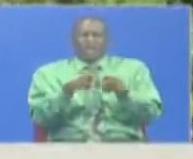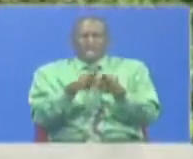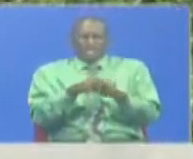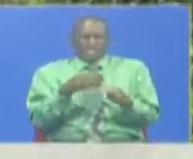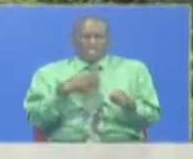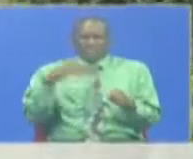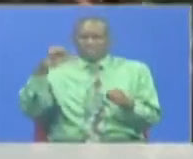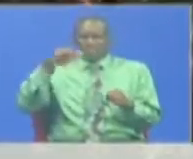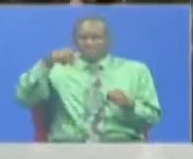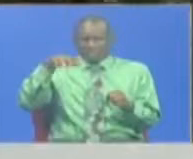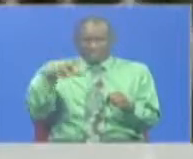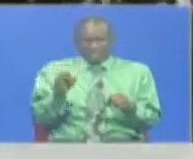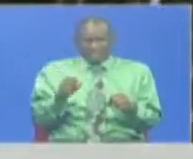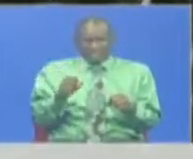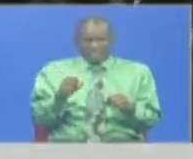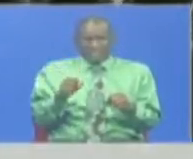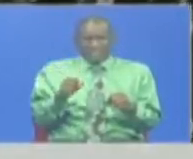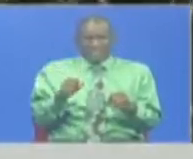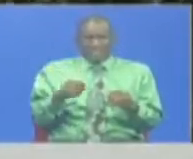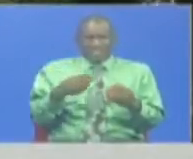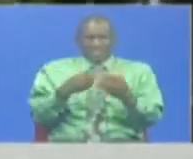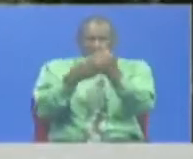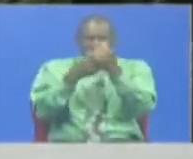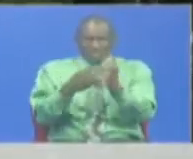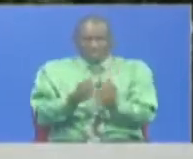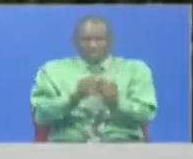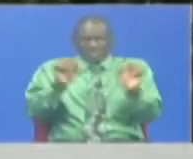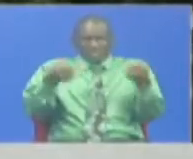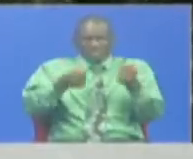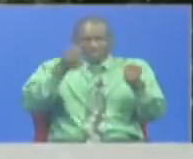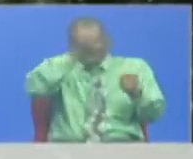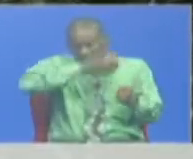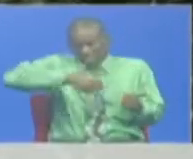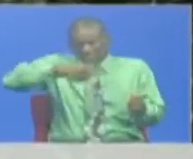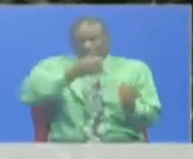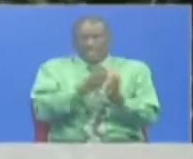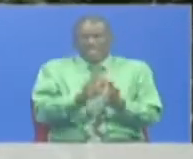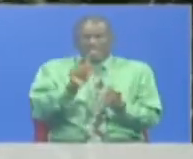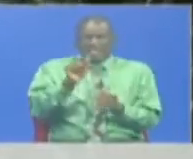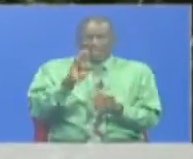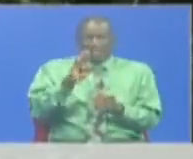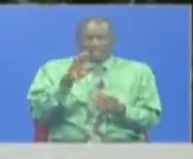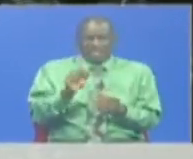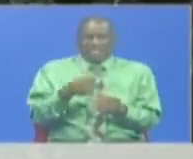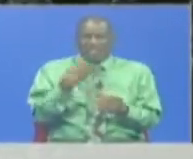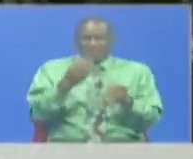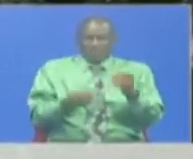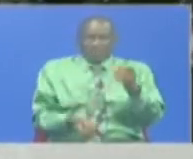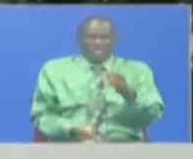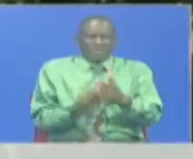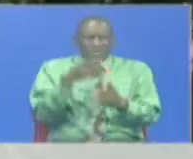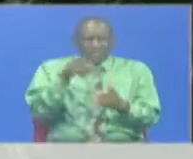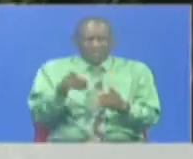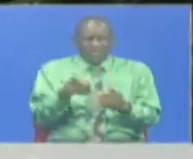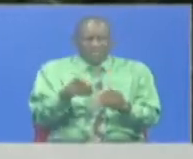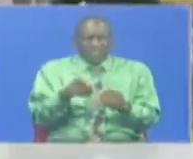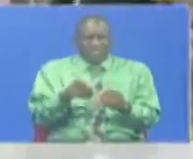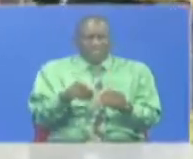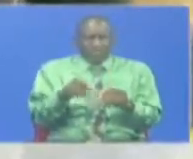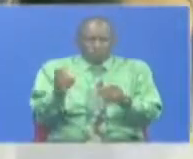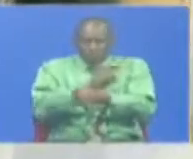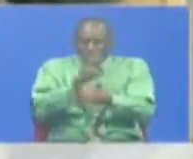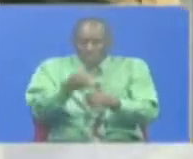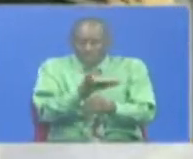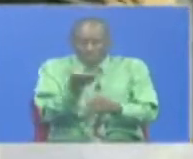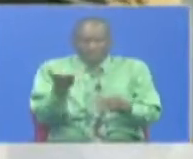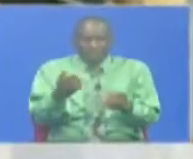GPS tracking collars in partnership with Save the Elephants and KWS, who developed the post-release monitoring strategy. This